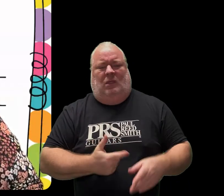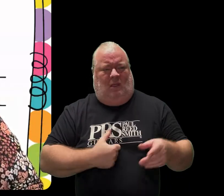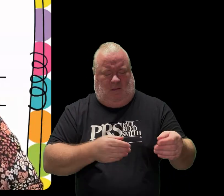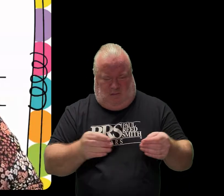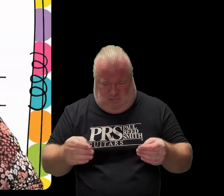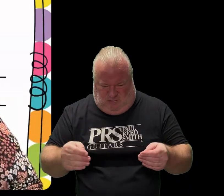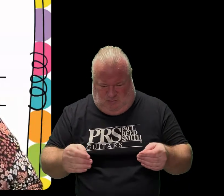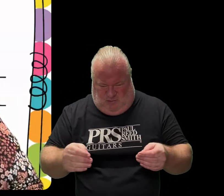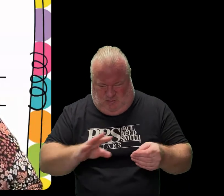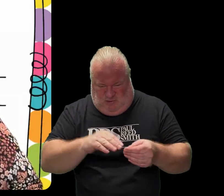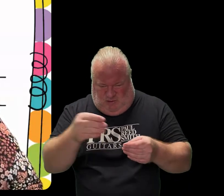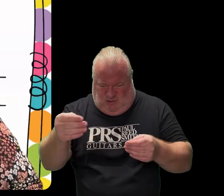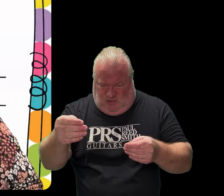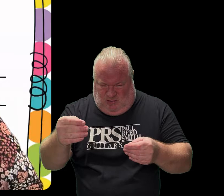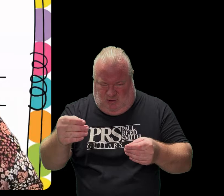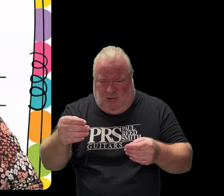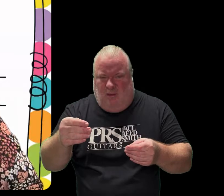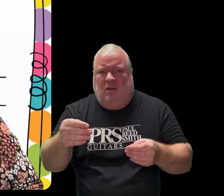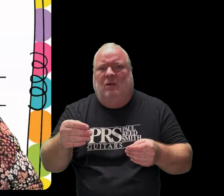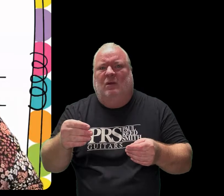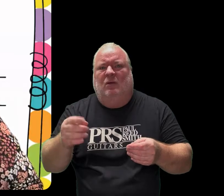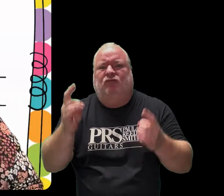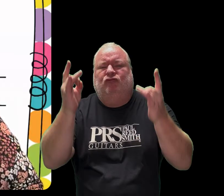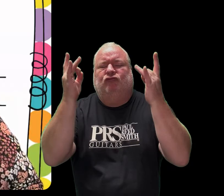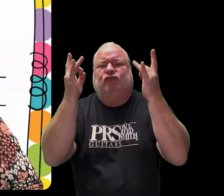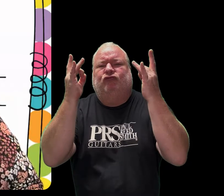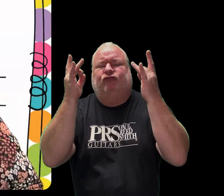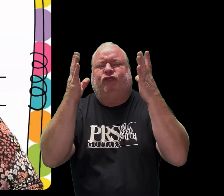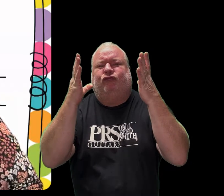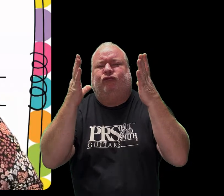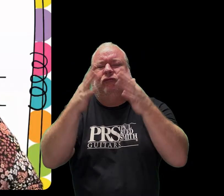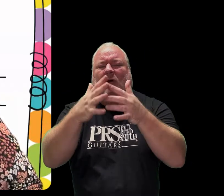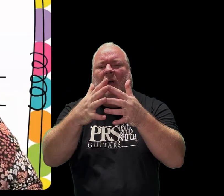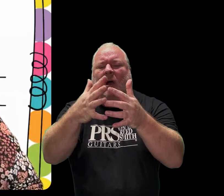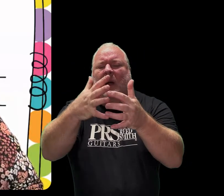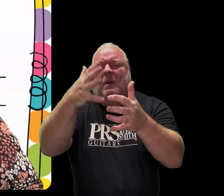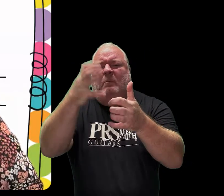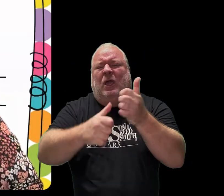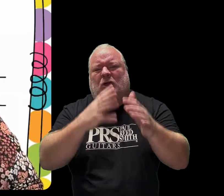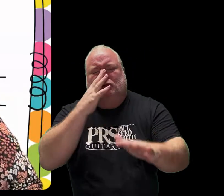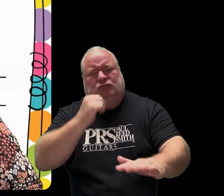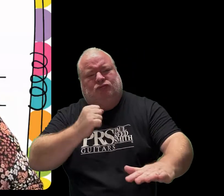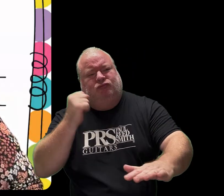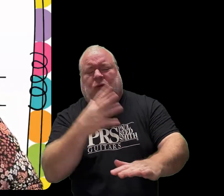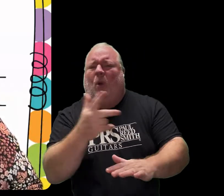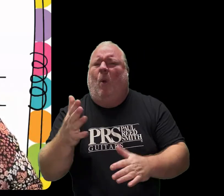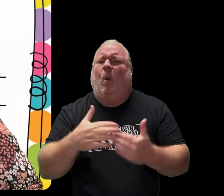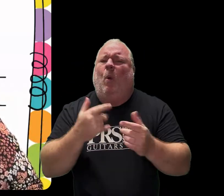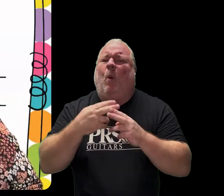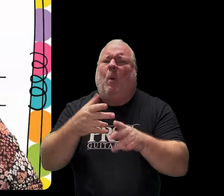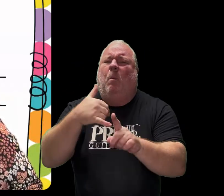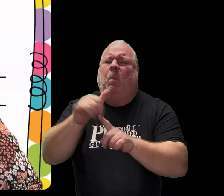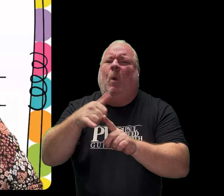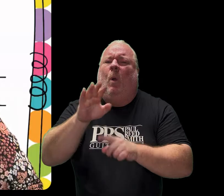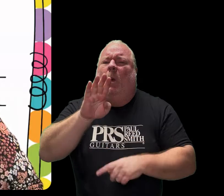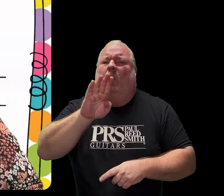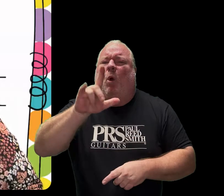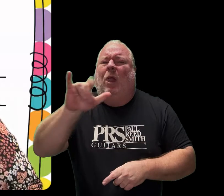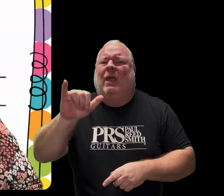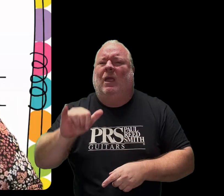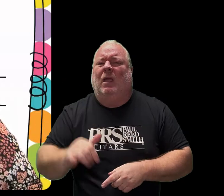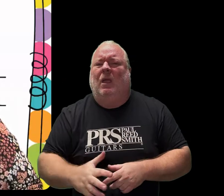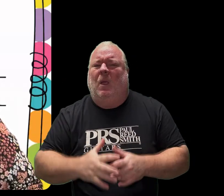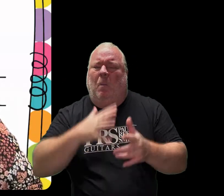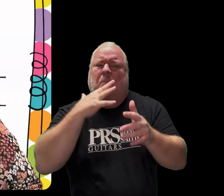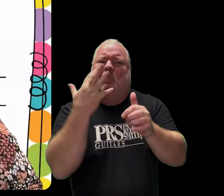that was horrible, that was mean, borderline bullying